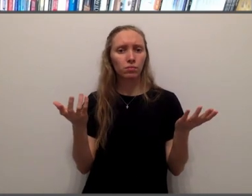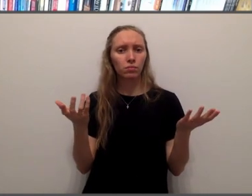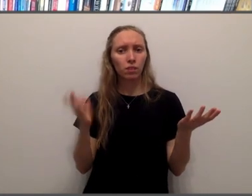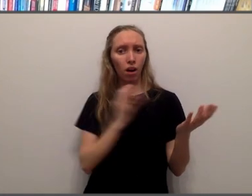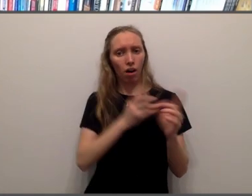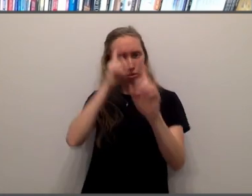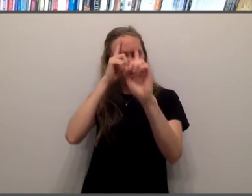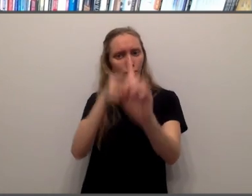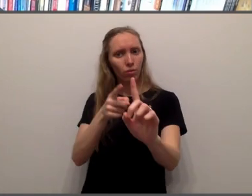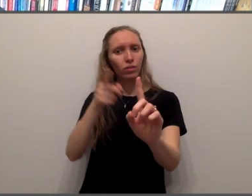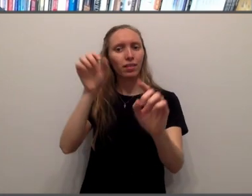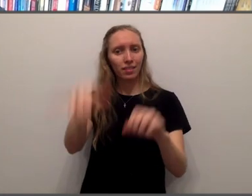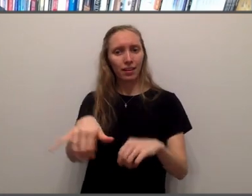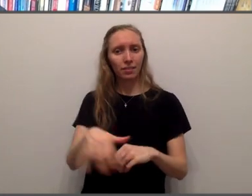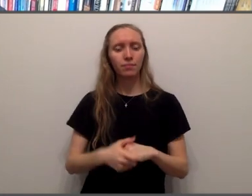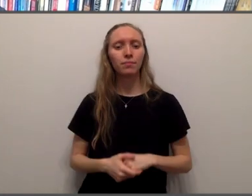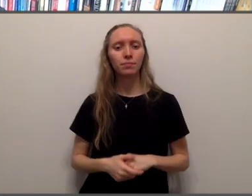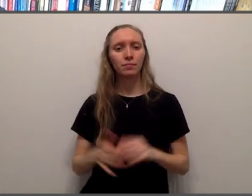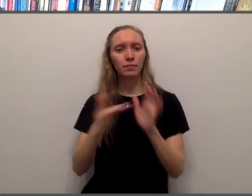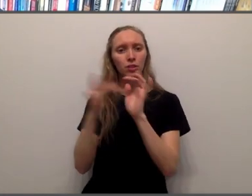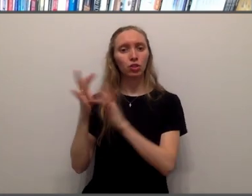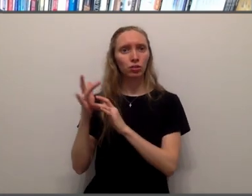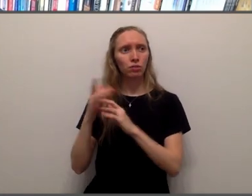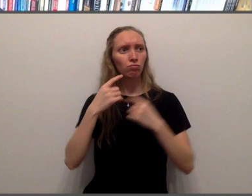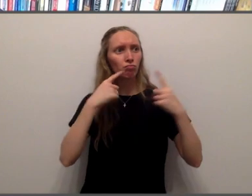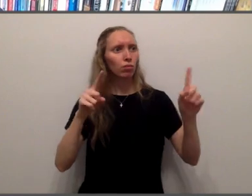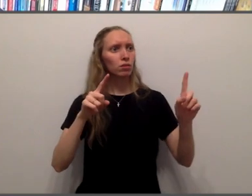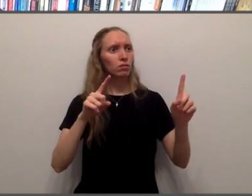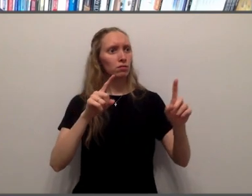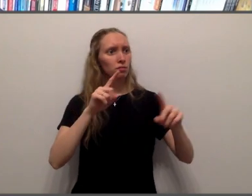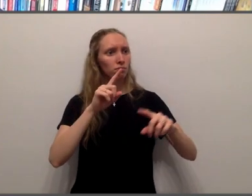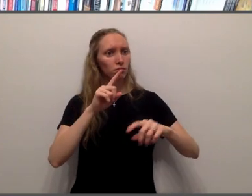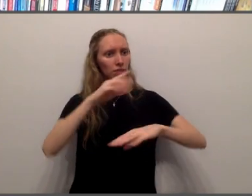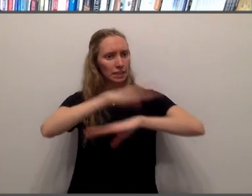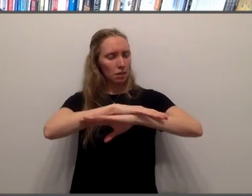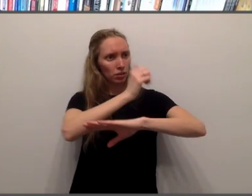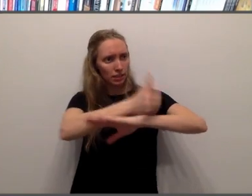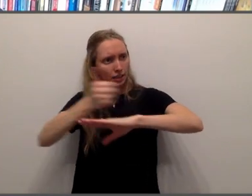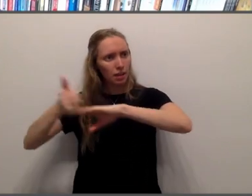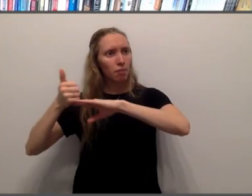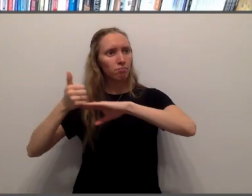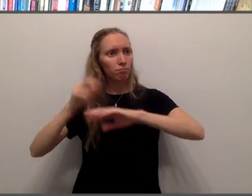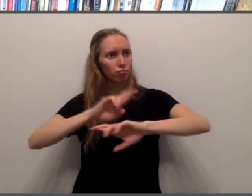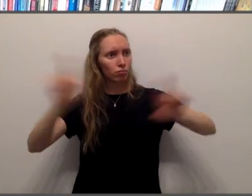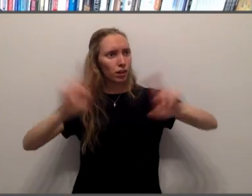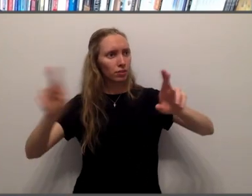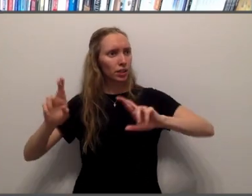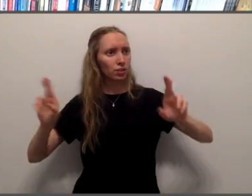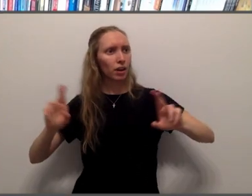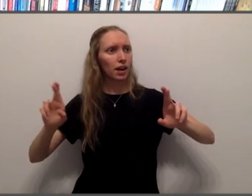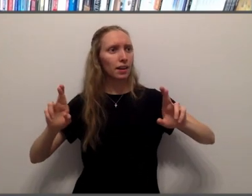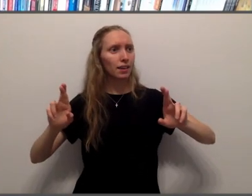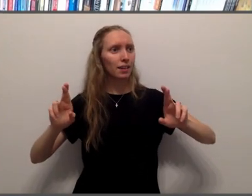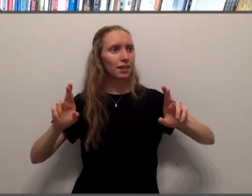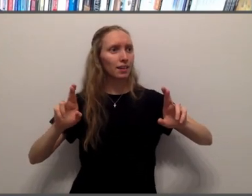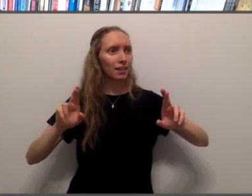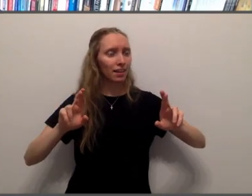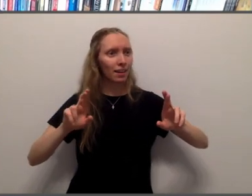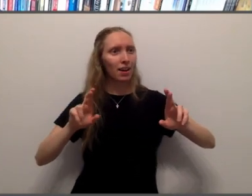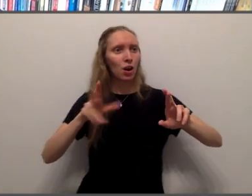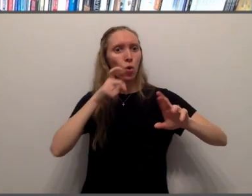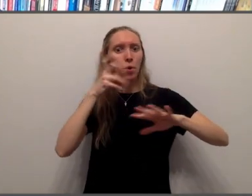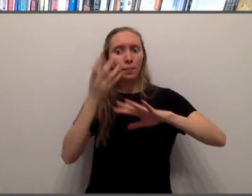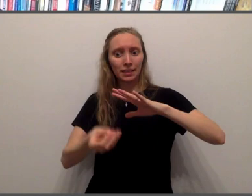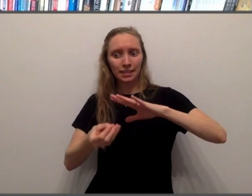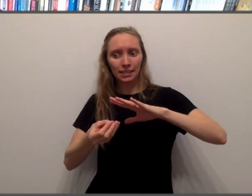When Jesus says to set the table, he says to set the table and to go after those who are missing from